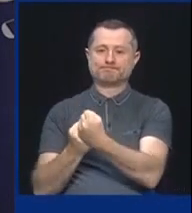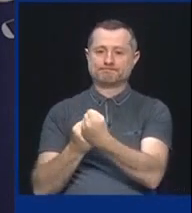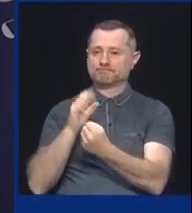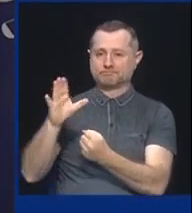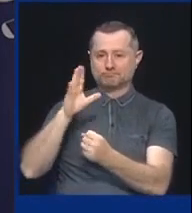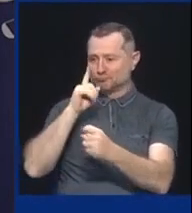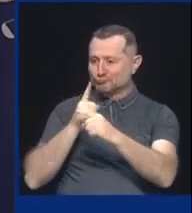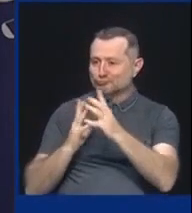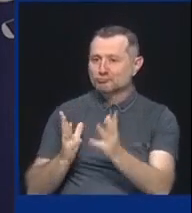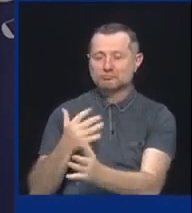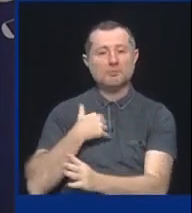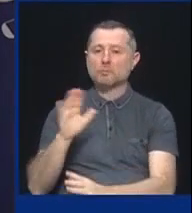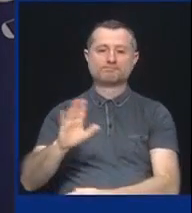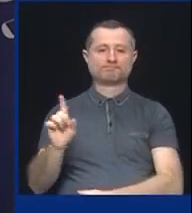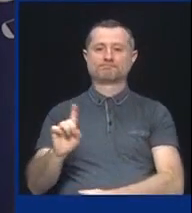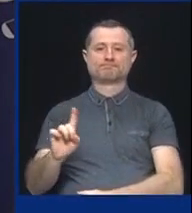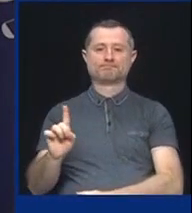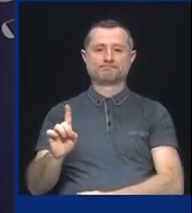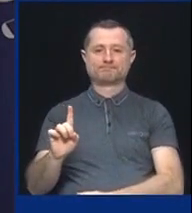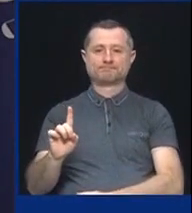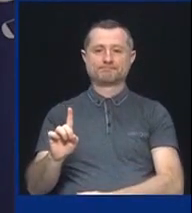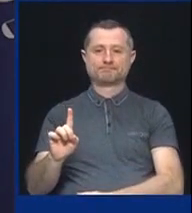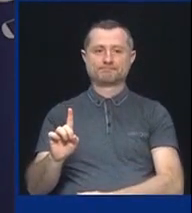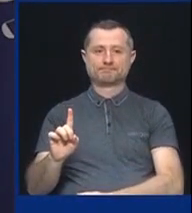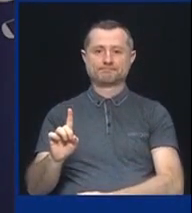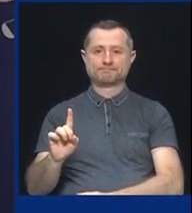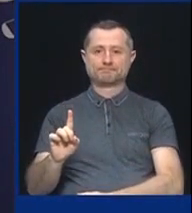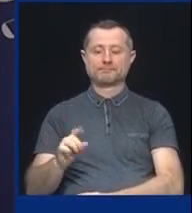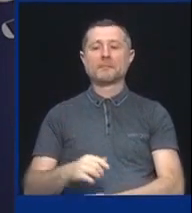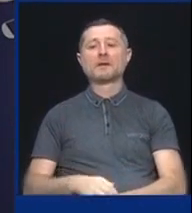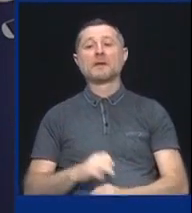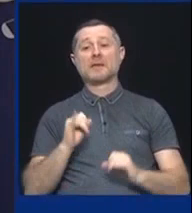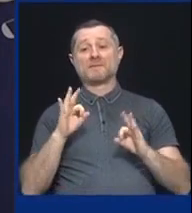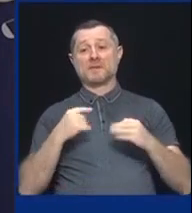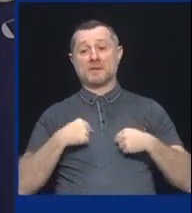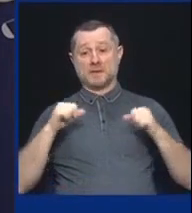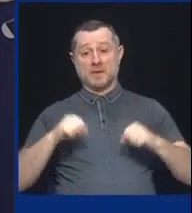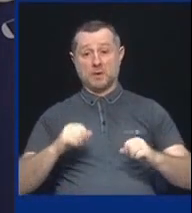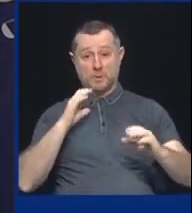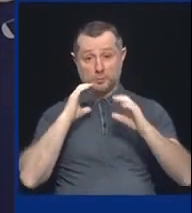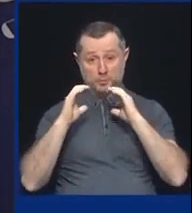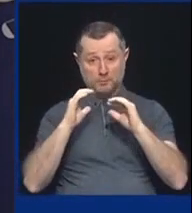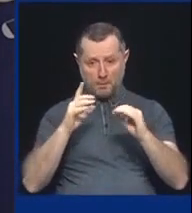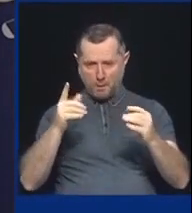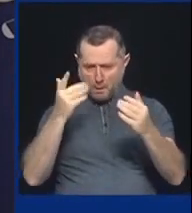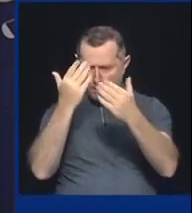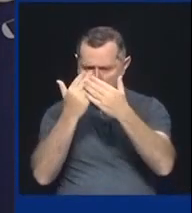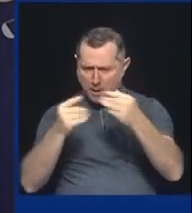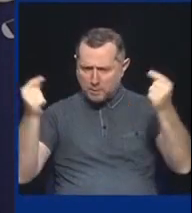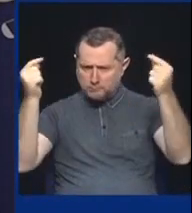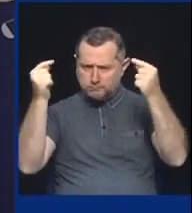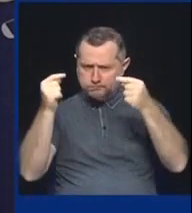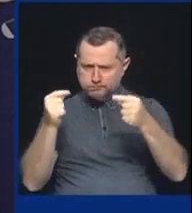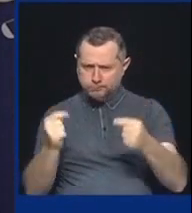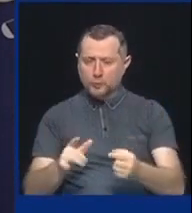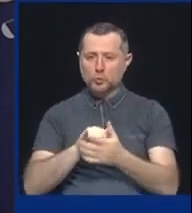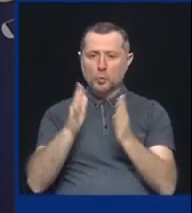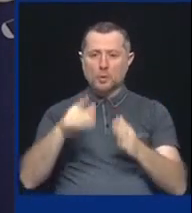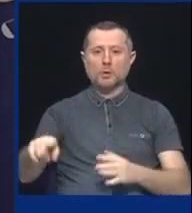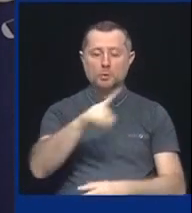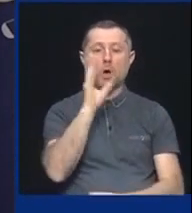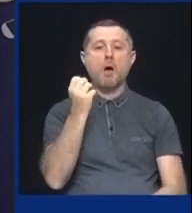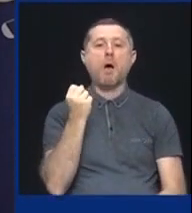could communicate the facts through the frenzy, New Yorkers would understand. I believe